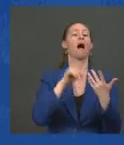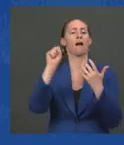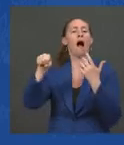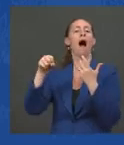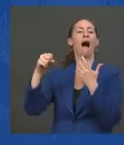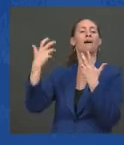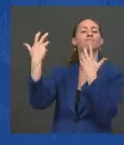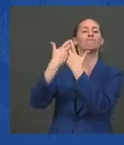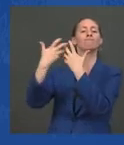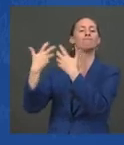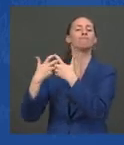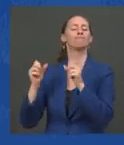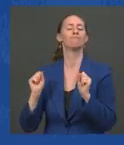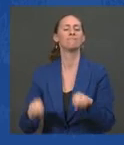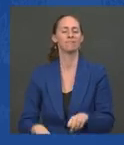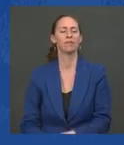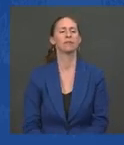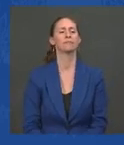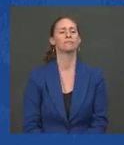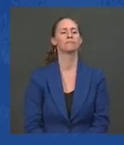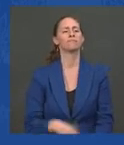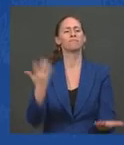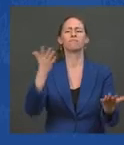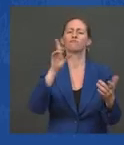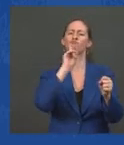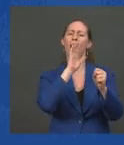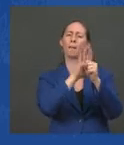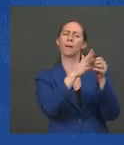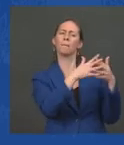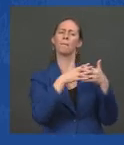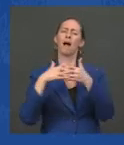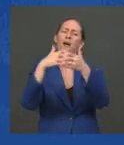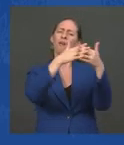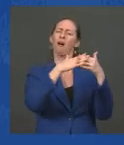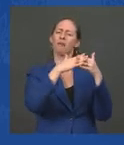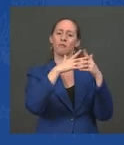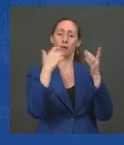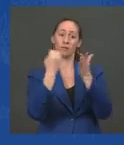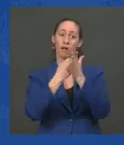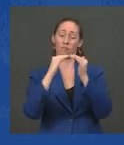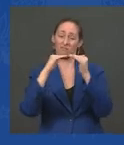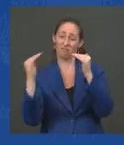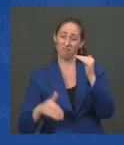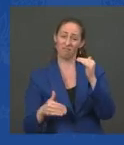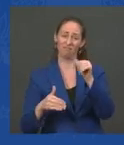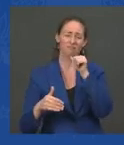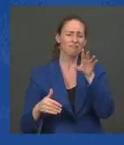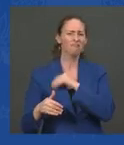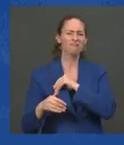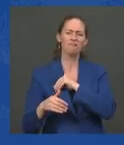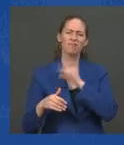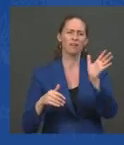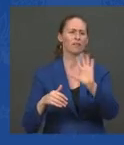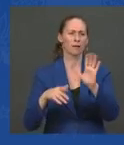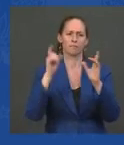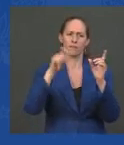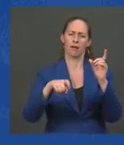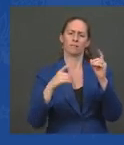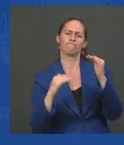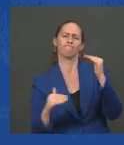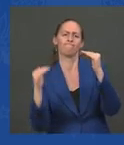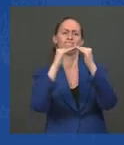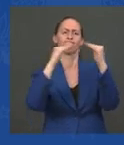promise of America. Economic injustice also means delivering environmental justice to communities